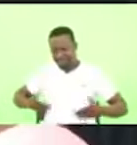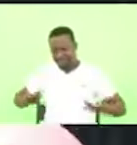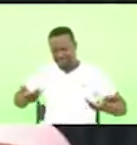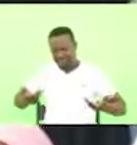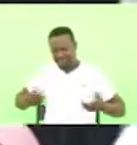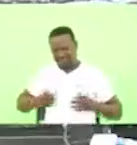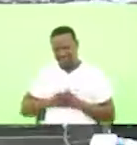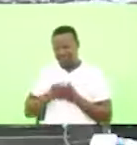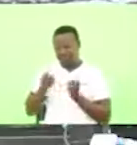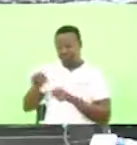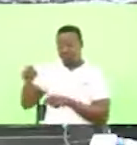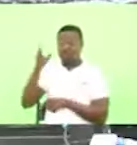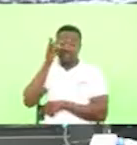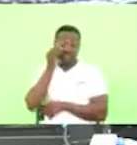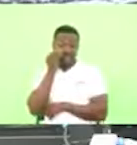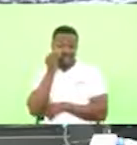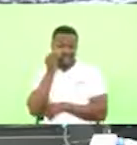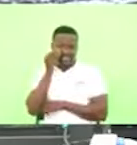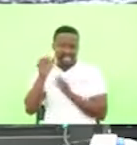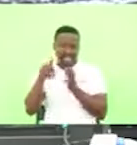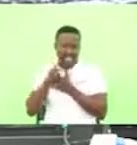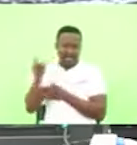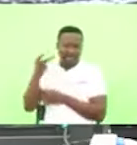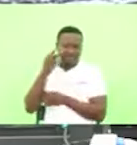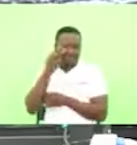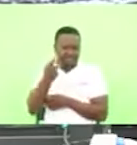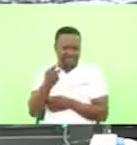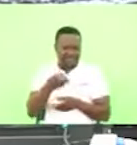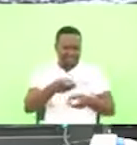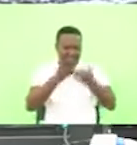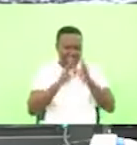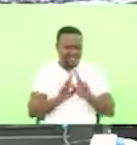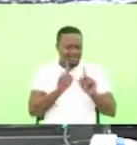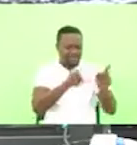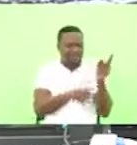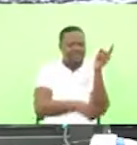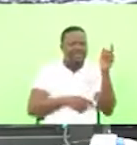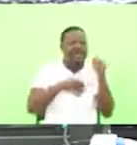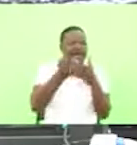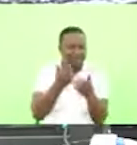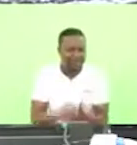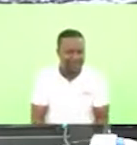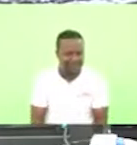When you were sleeping, how could you see disciples?